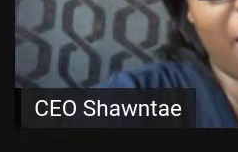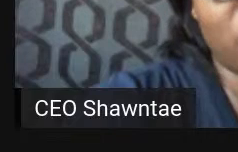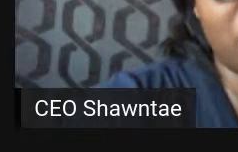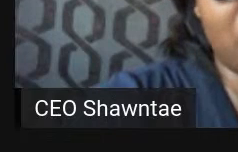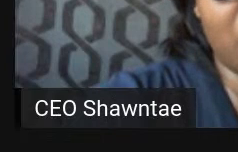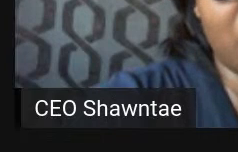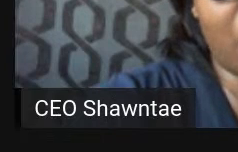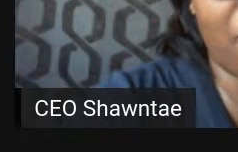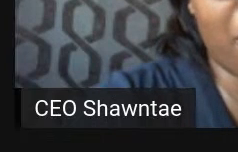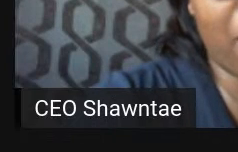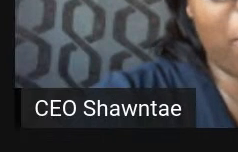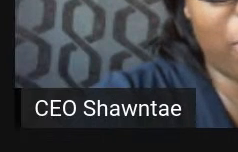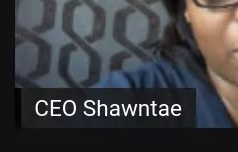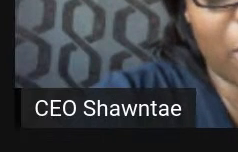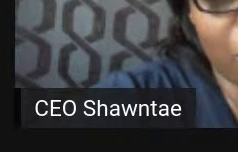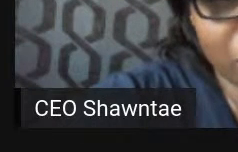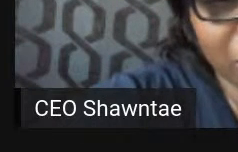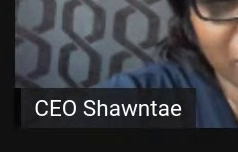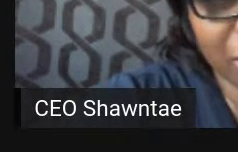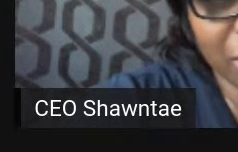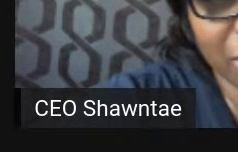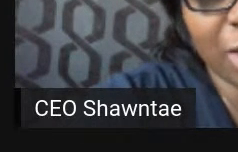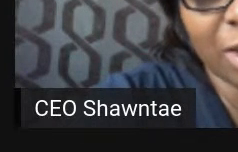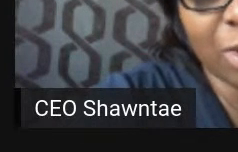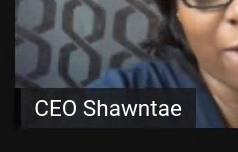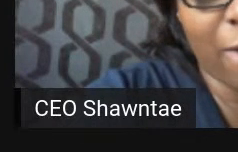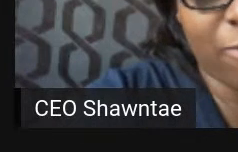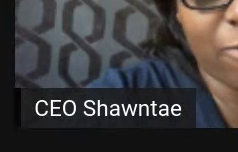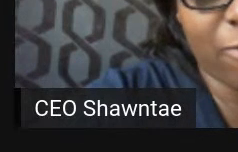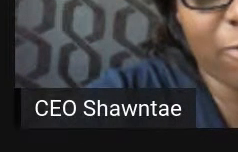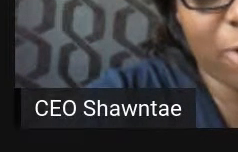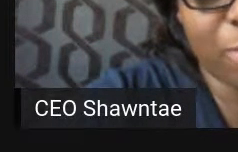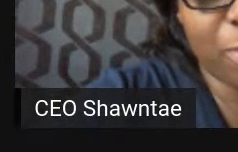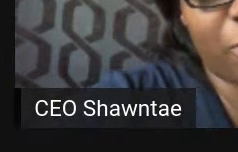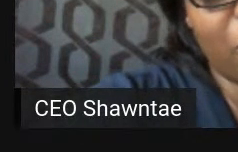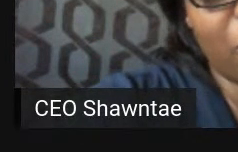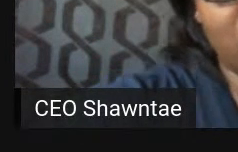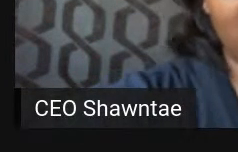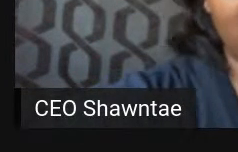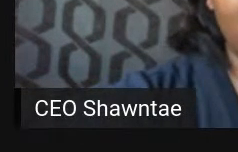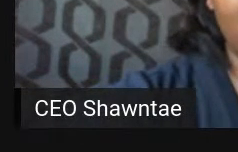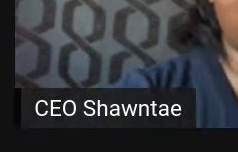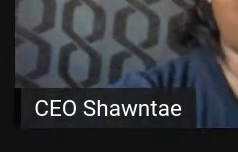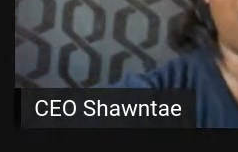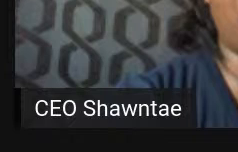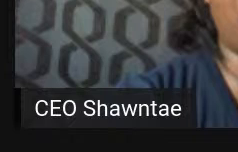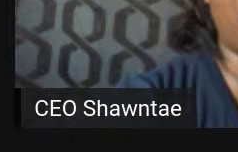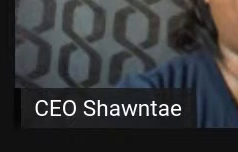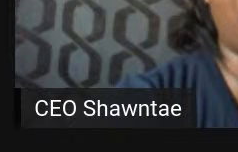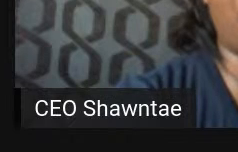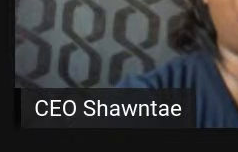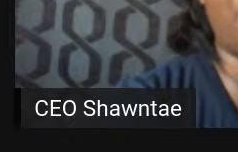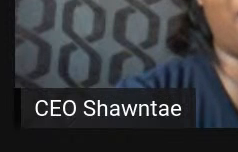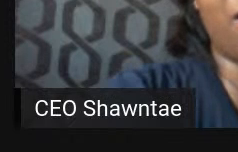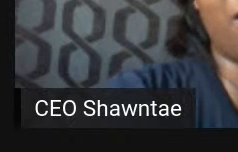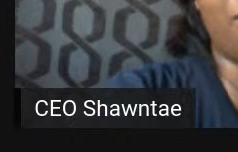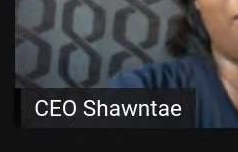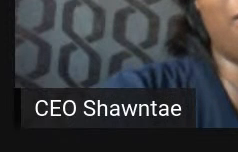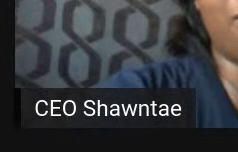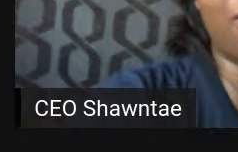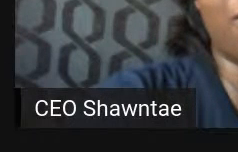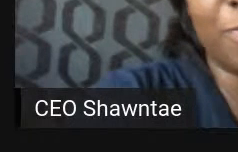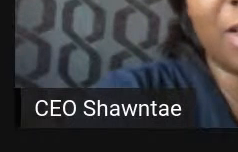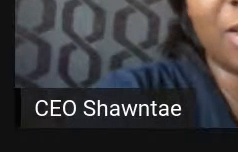week, as you can see, I have my beautiful hosts. You have your beautiful hosts, me, Shantae, and my